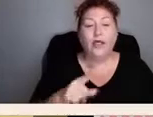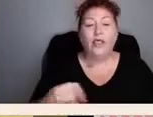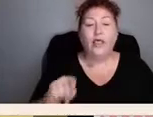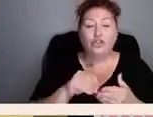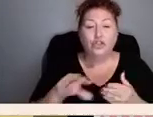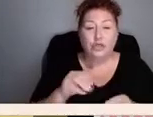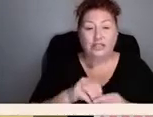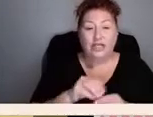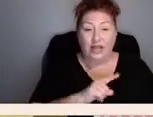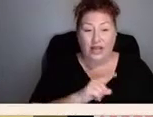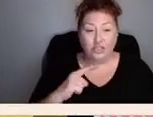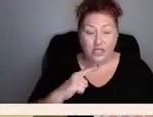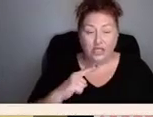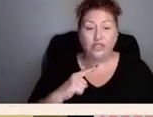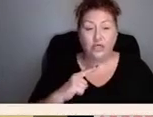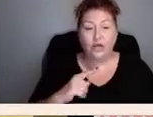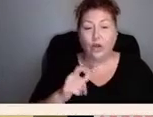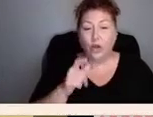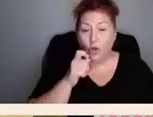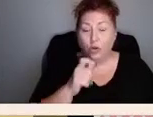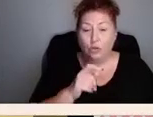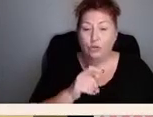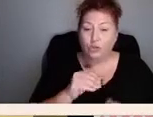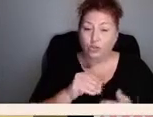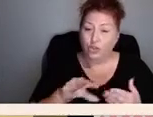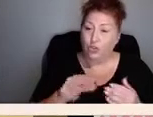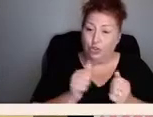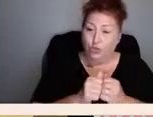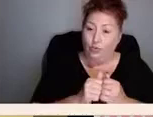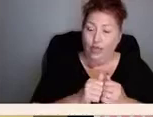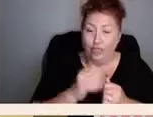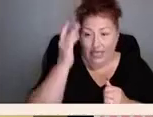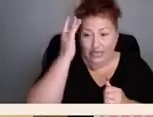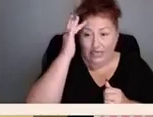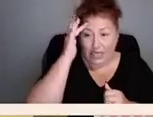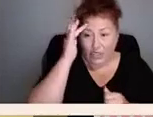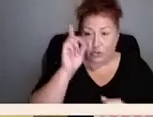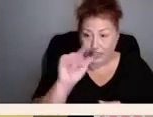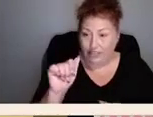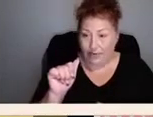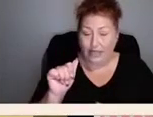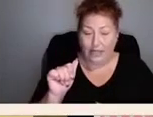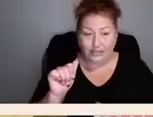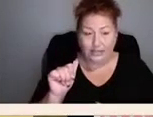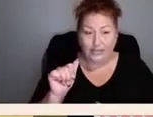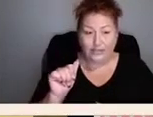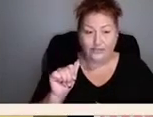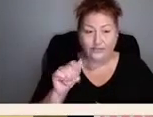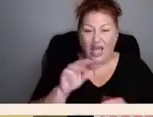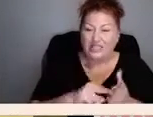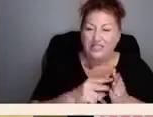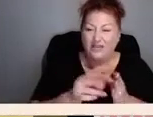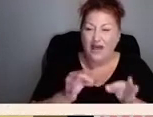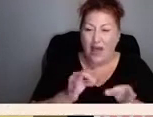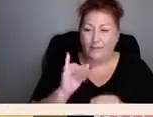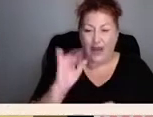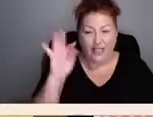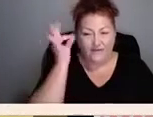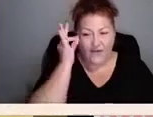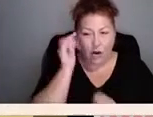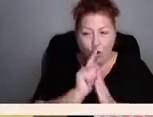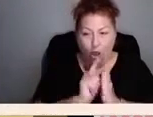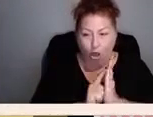the legislation who are students with intellectual disabilities as defined by the federal law,